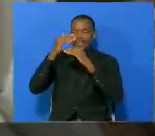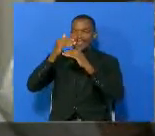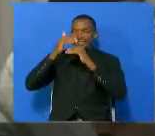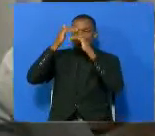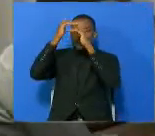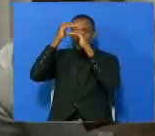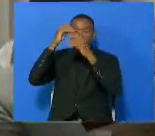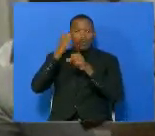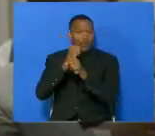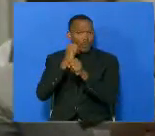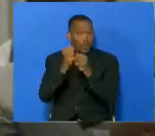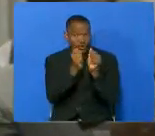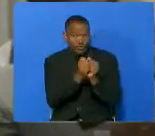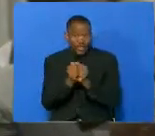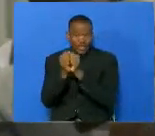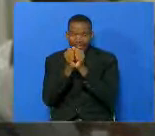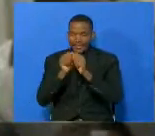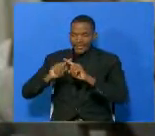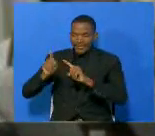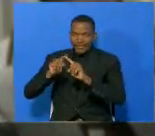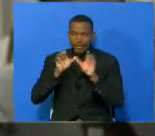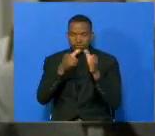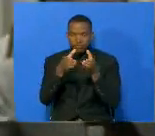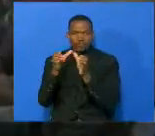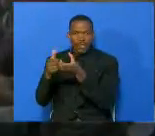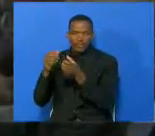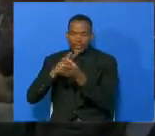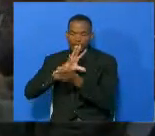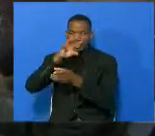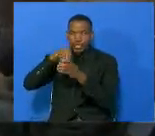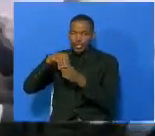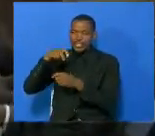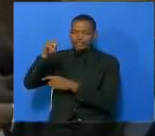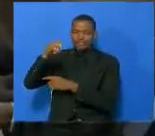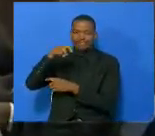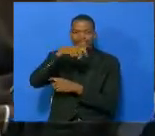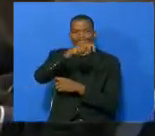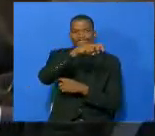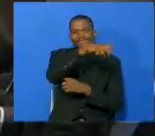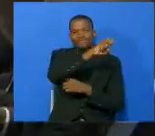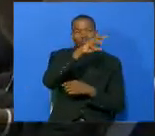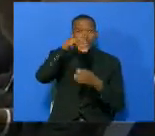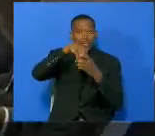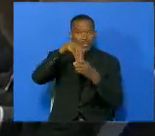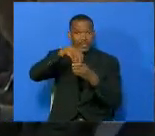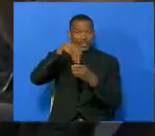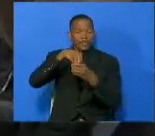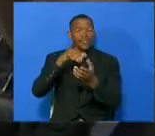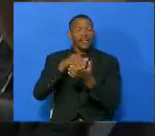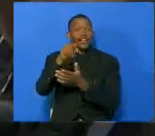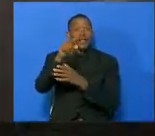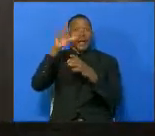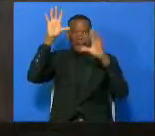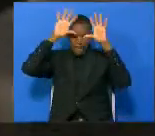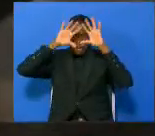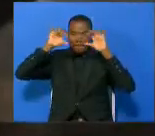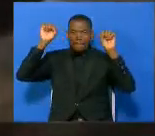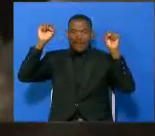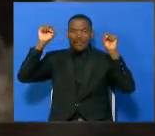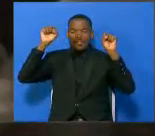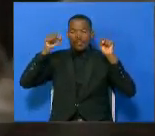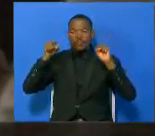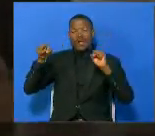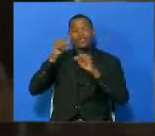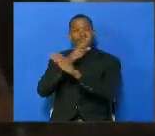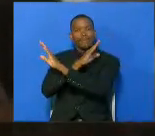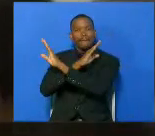atolosa tirisanommogo mo mehameng ka go farologana mme e akaretsa le mohama wa bojanala. Tautona wa